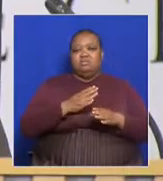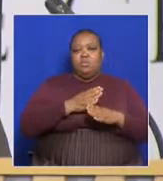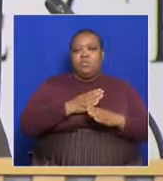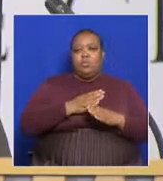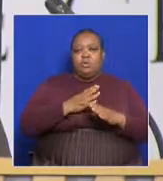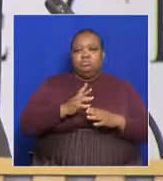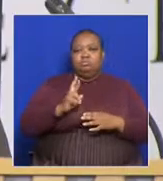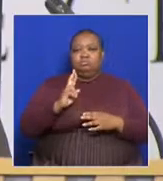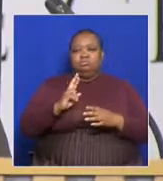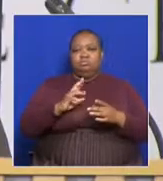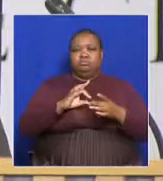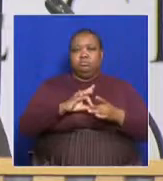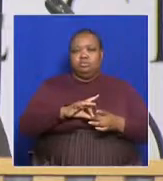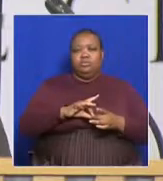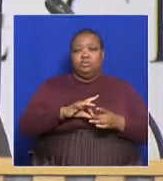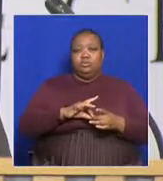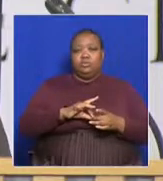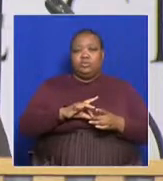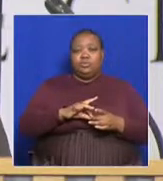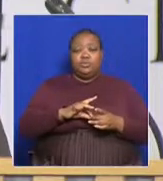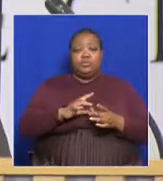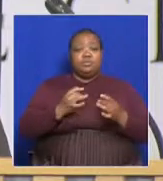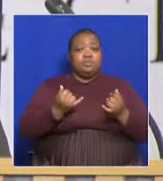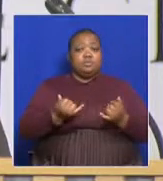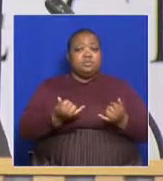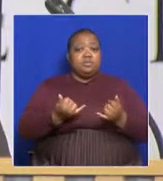had a falling out because of this case.